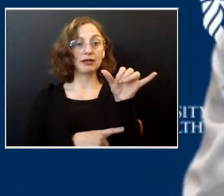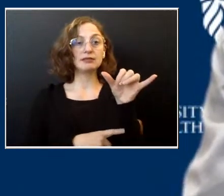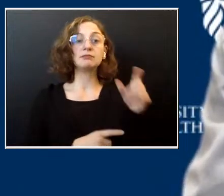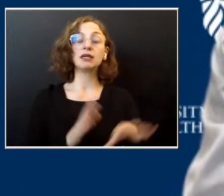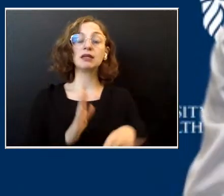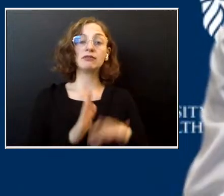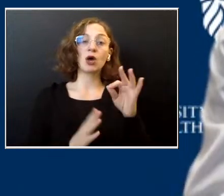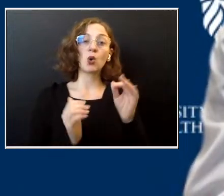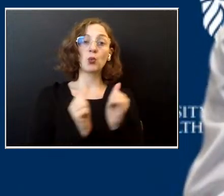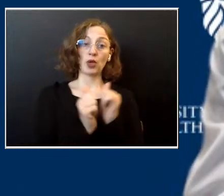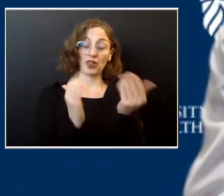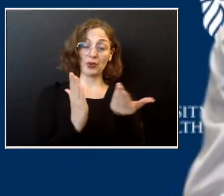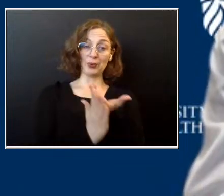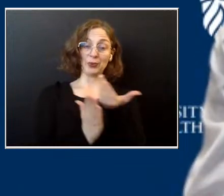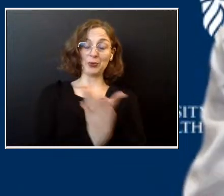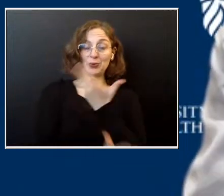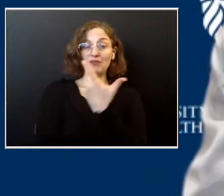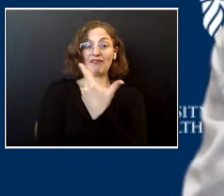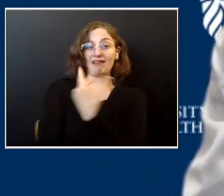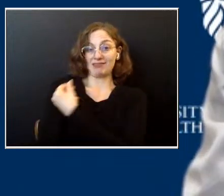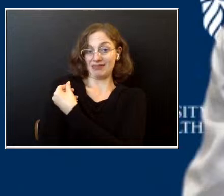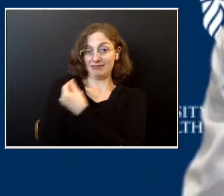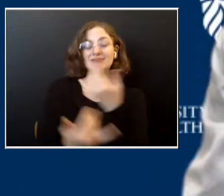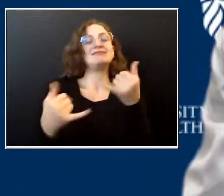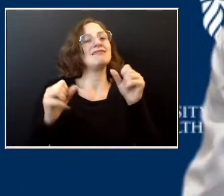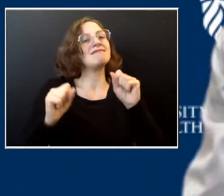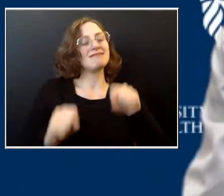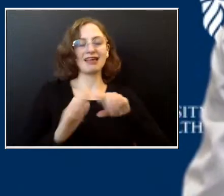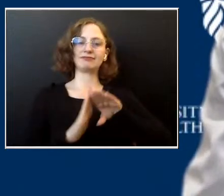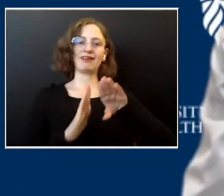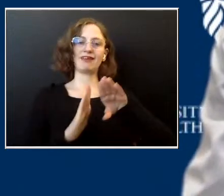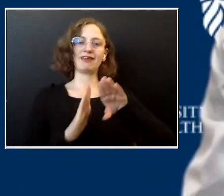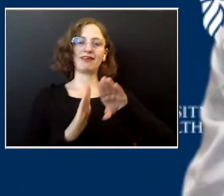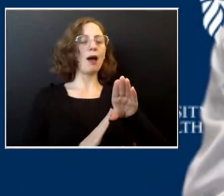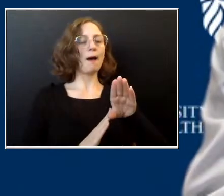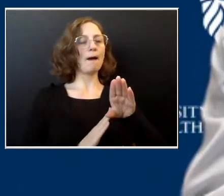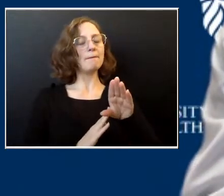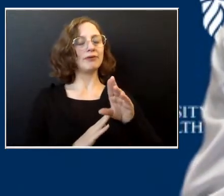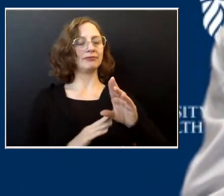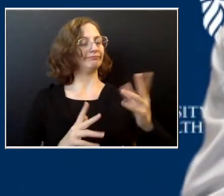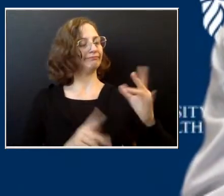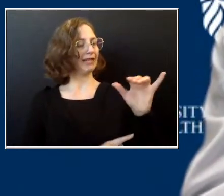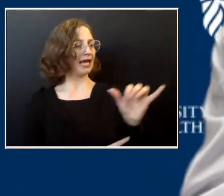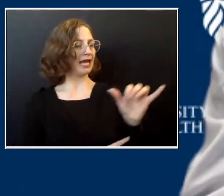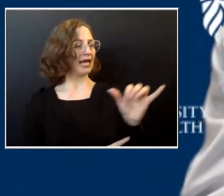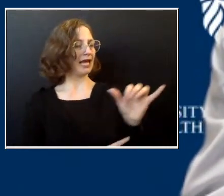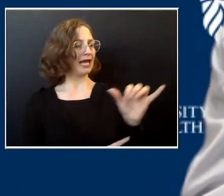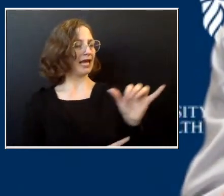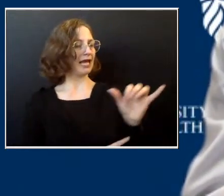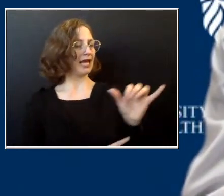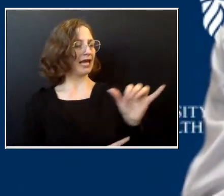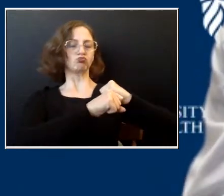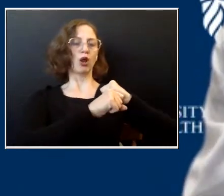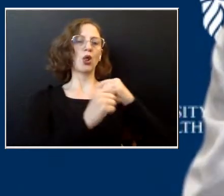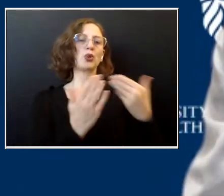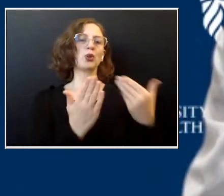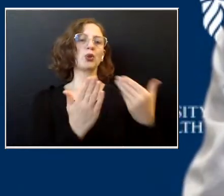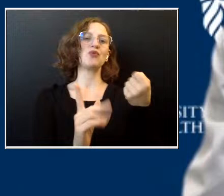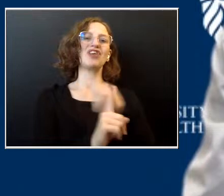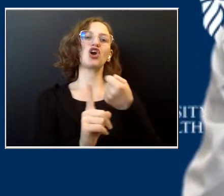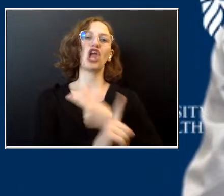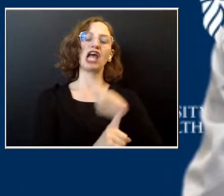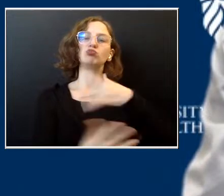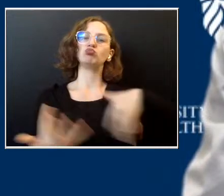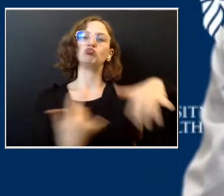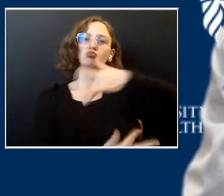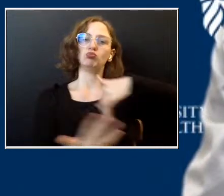vaccine, you can still develop neutralizing antibodies to the variants that are circulating at this time. And so